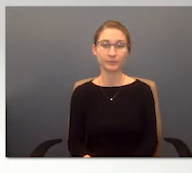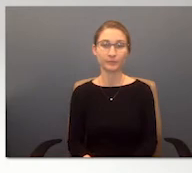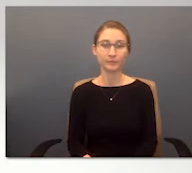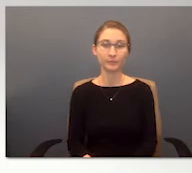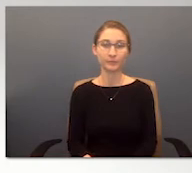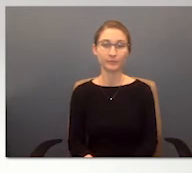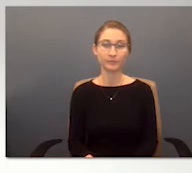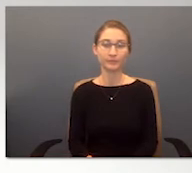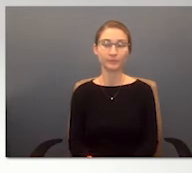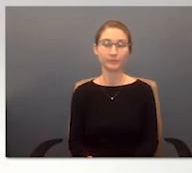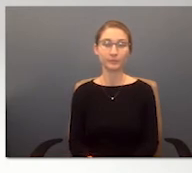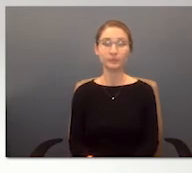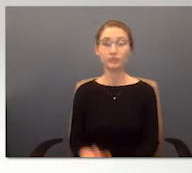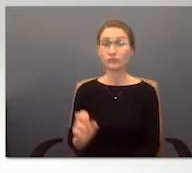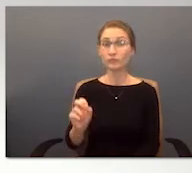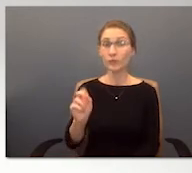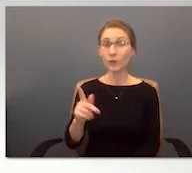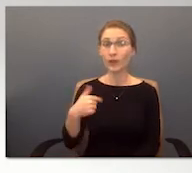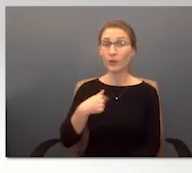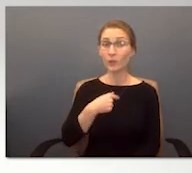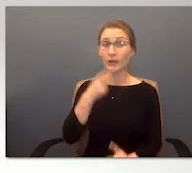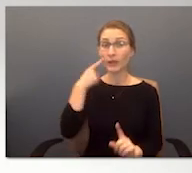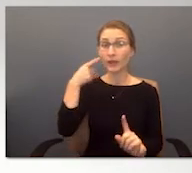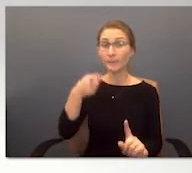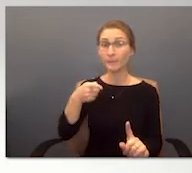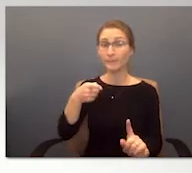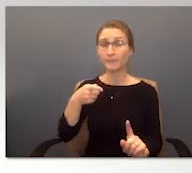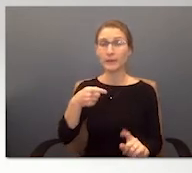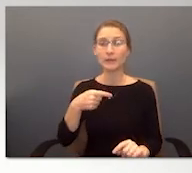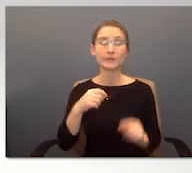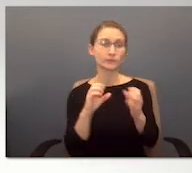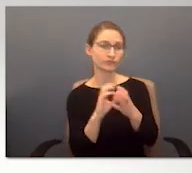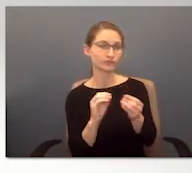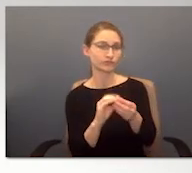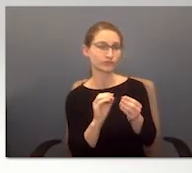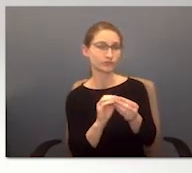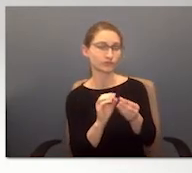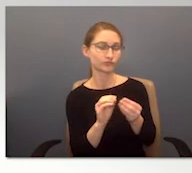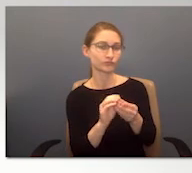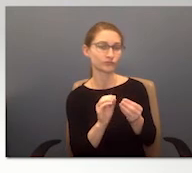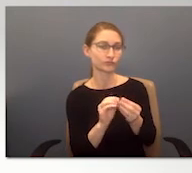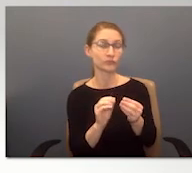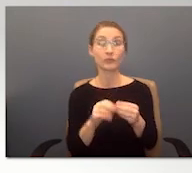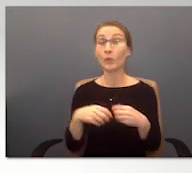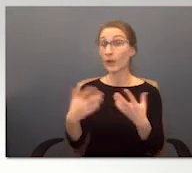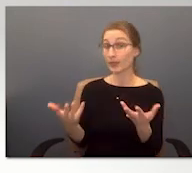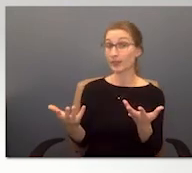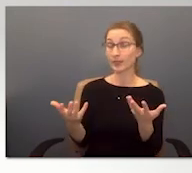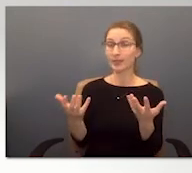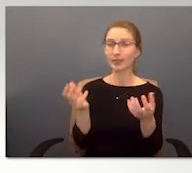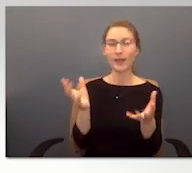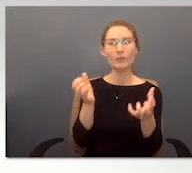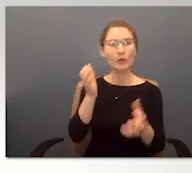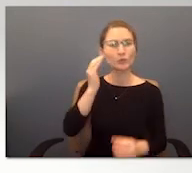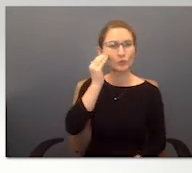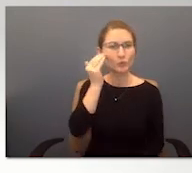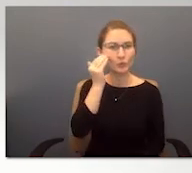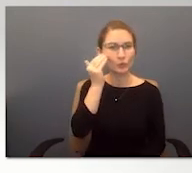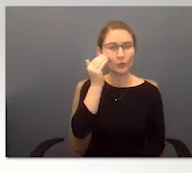It's just a lot easier. Okay, we aim to. And that's a question that I'm asking. What's happening? Well, I'd like to